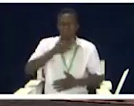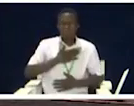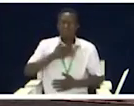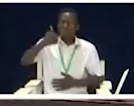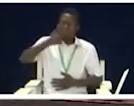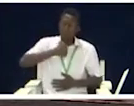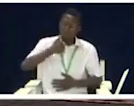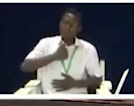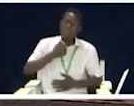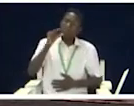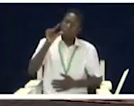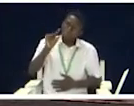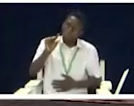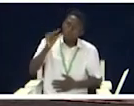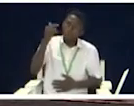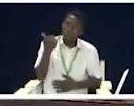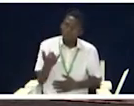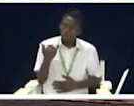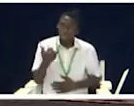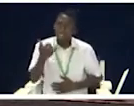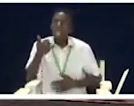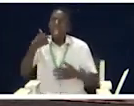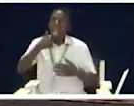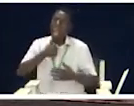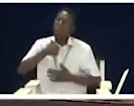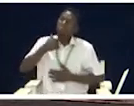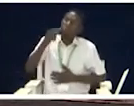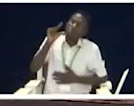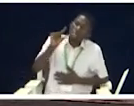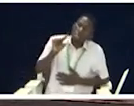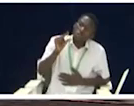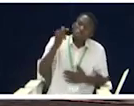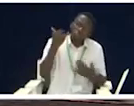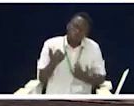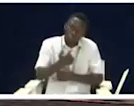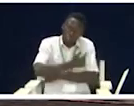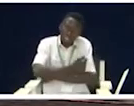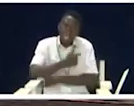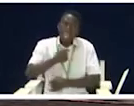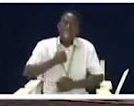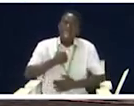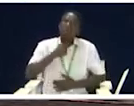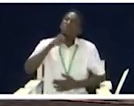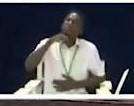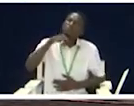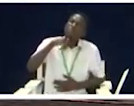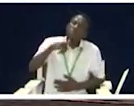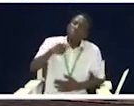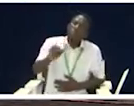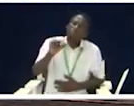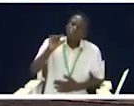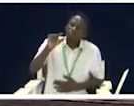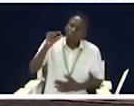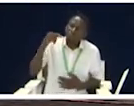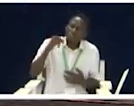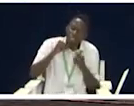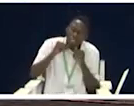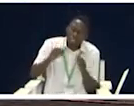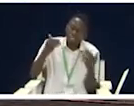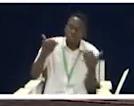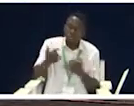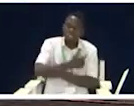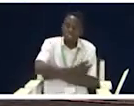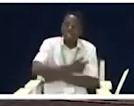am small today, though I am little today, though I am not remarkable yet, though God is still working on me,